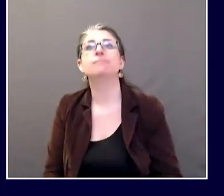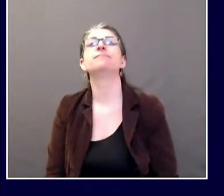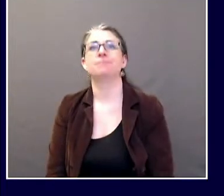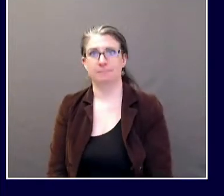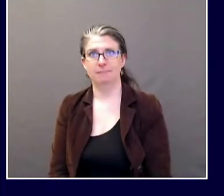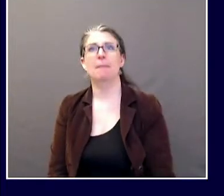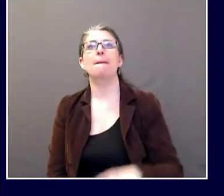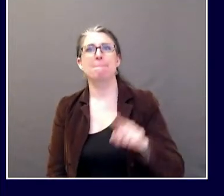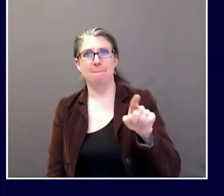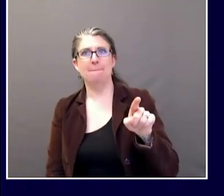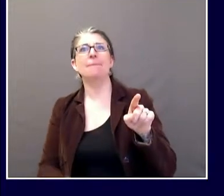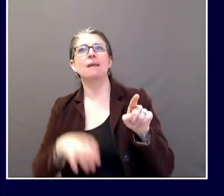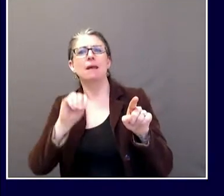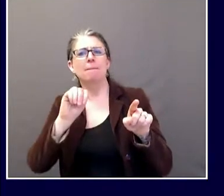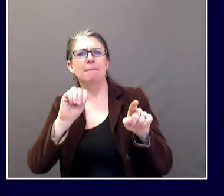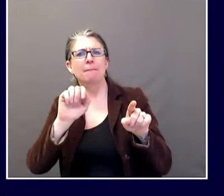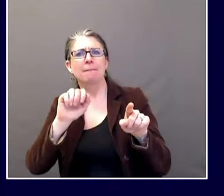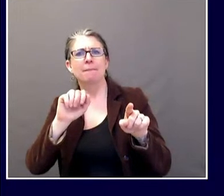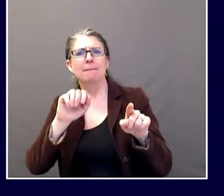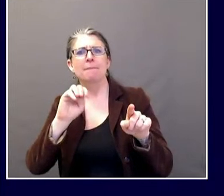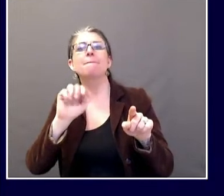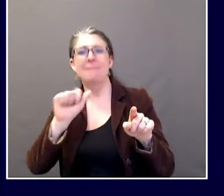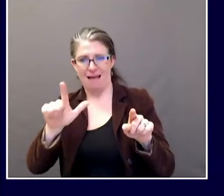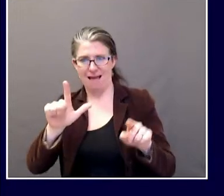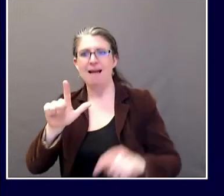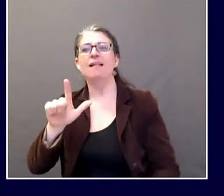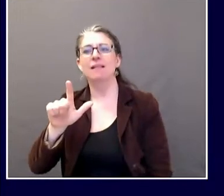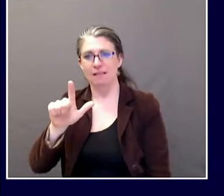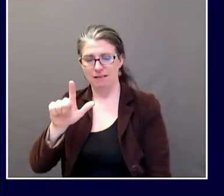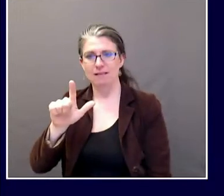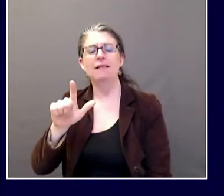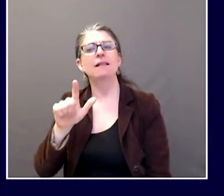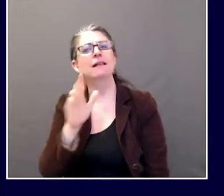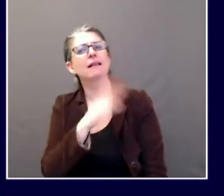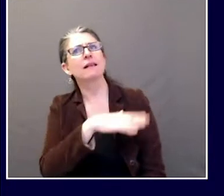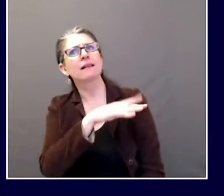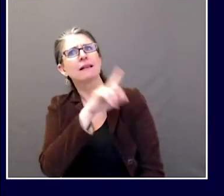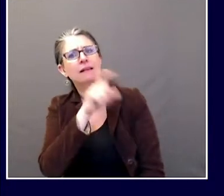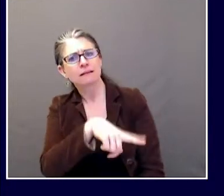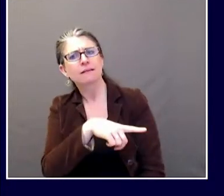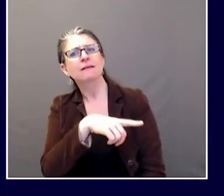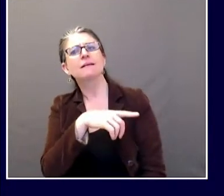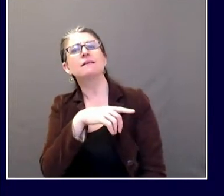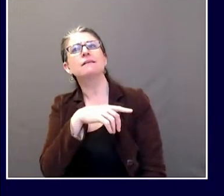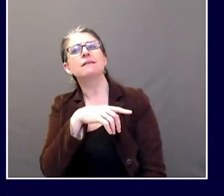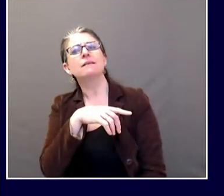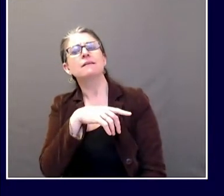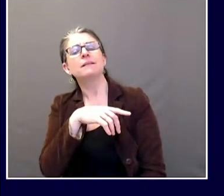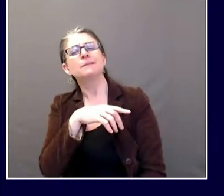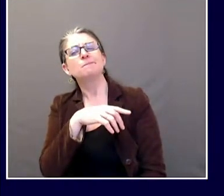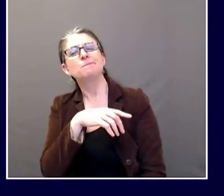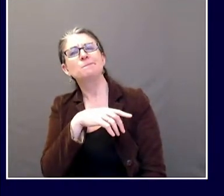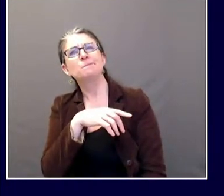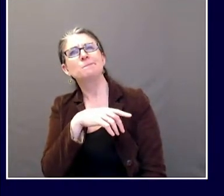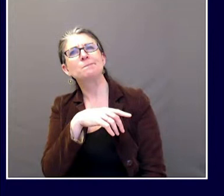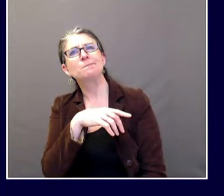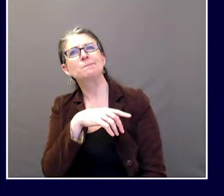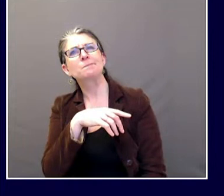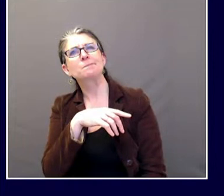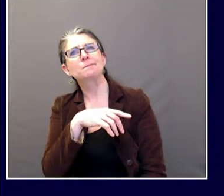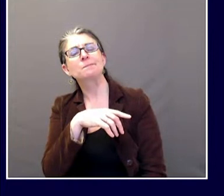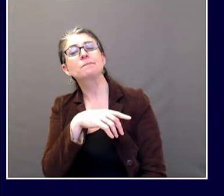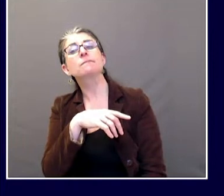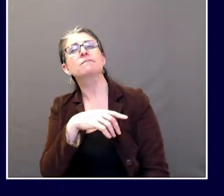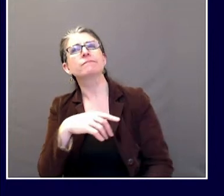Dr. Shah. I appreciate you taking my question. We spoke with a few medical professionals who told us about new,